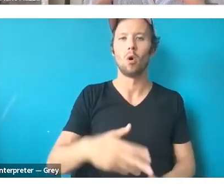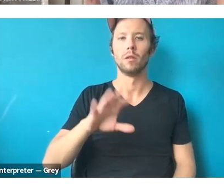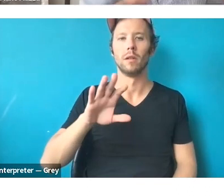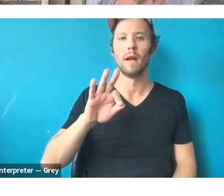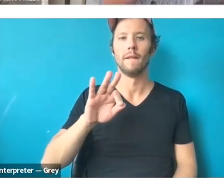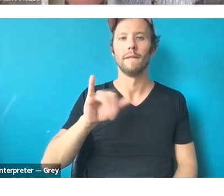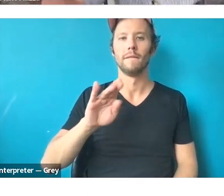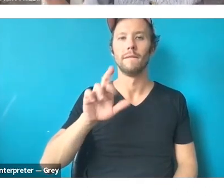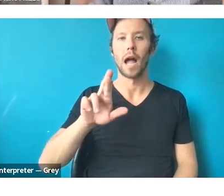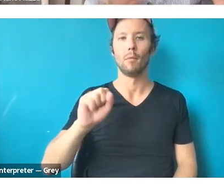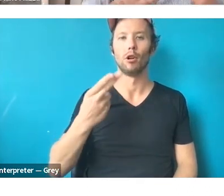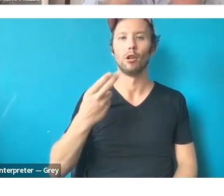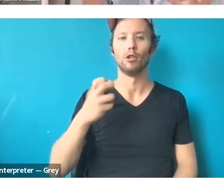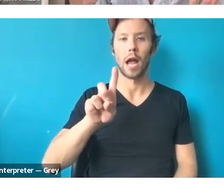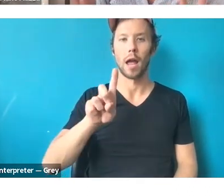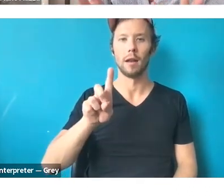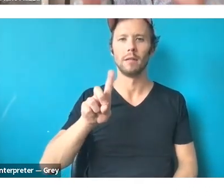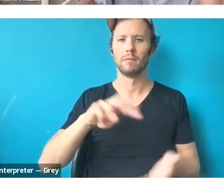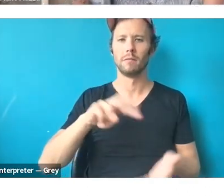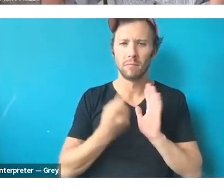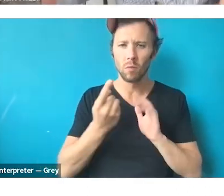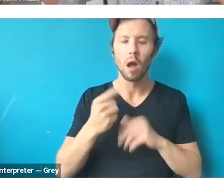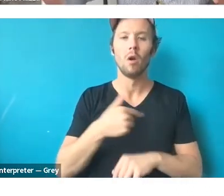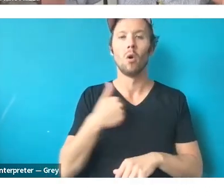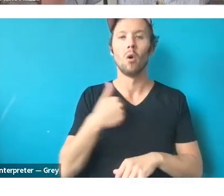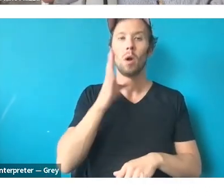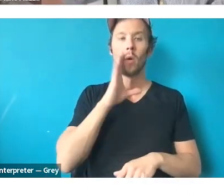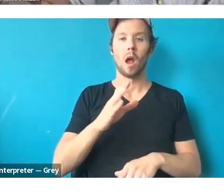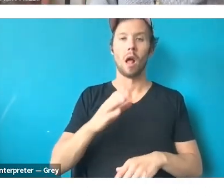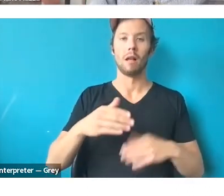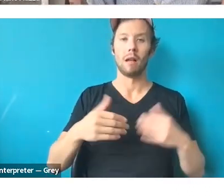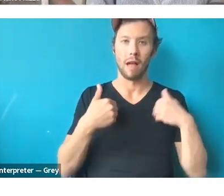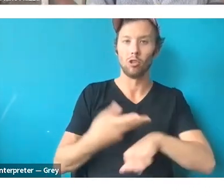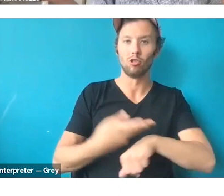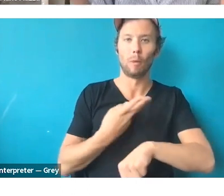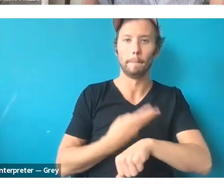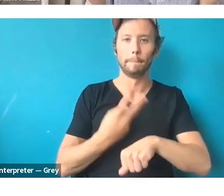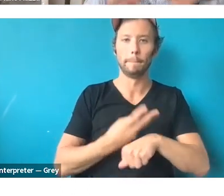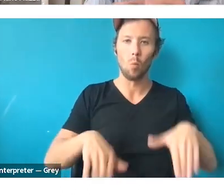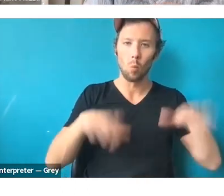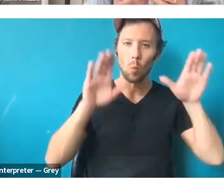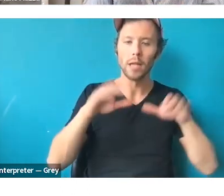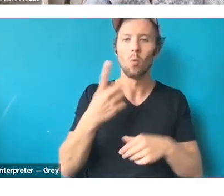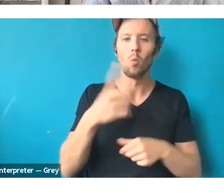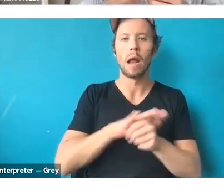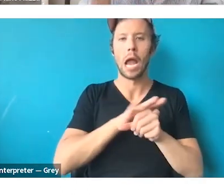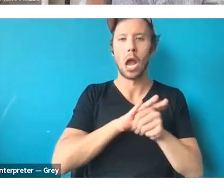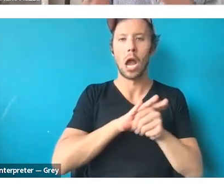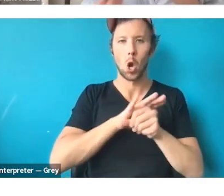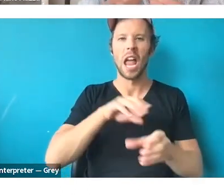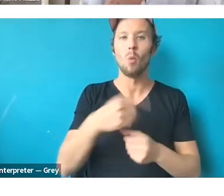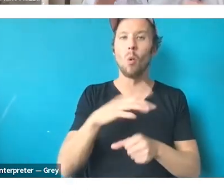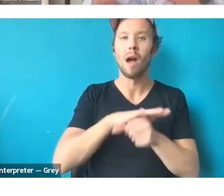grown sheep within one watershed. And what a watershed is where a certain area gets all of their water from. So it's really being really local.